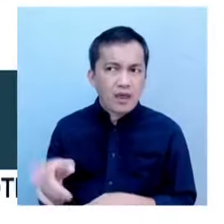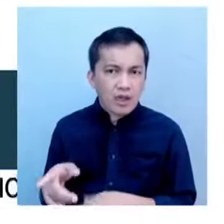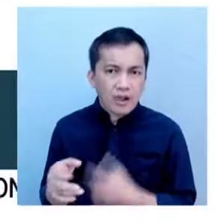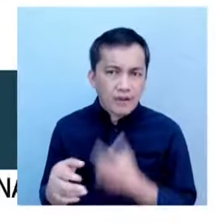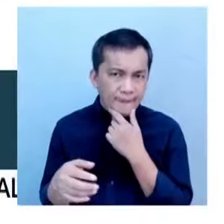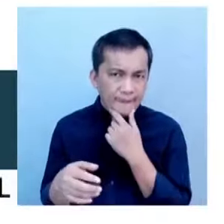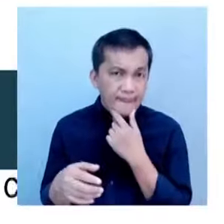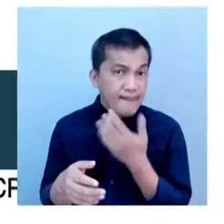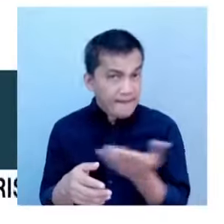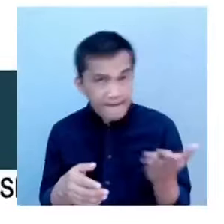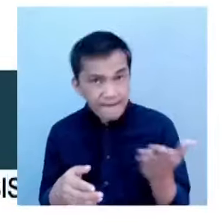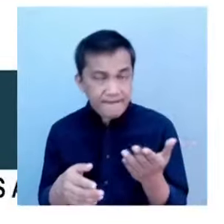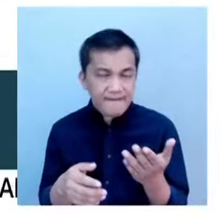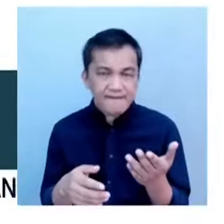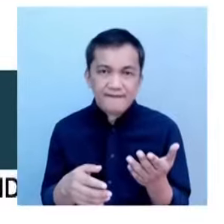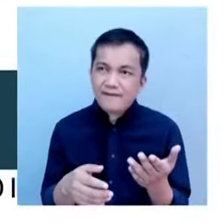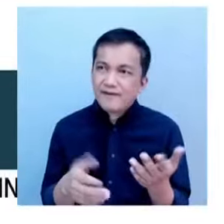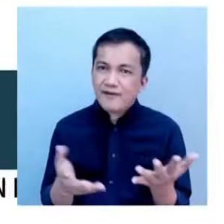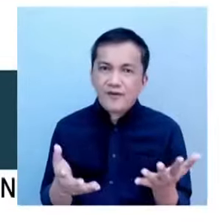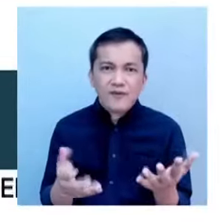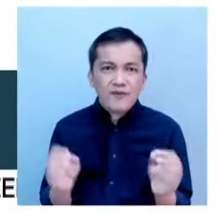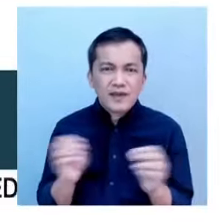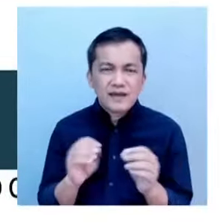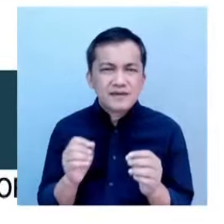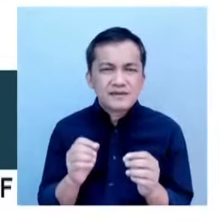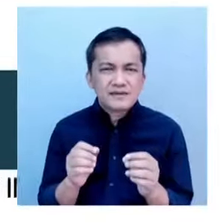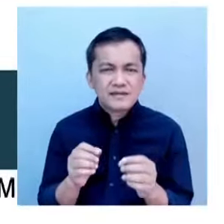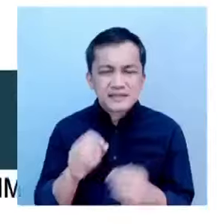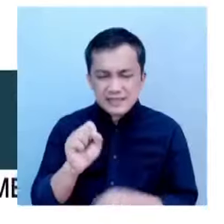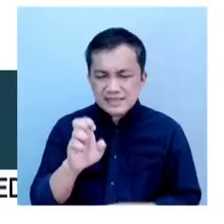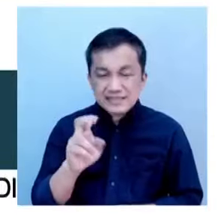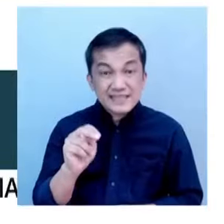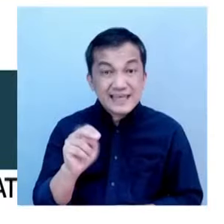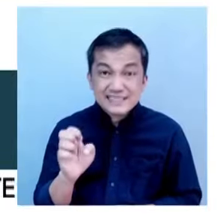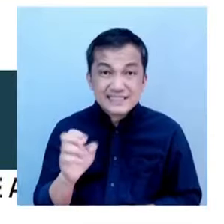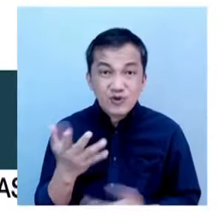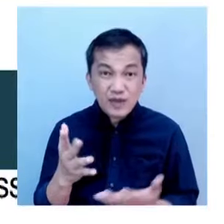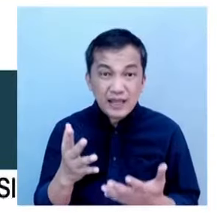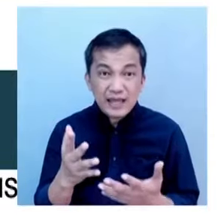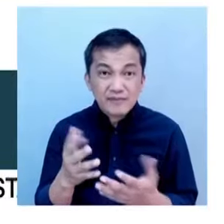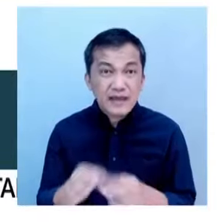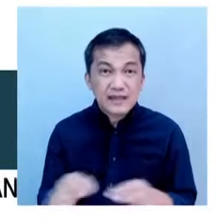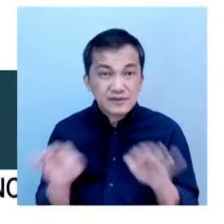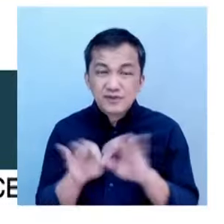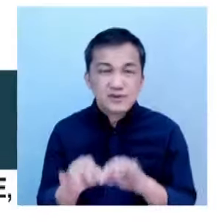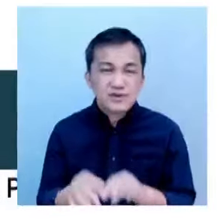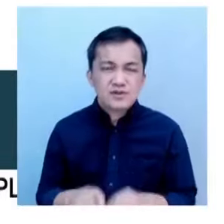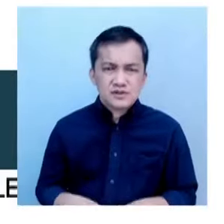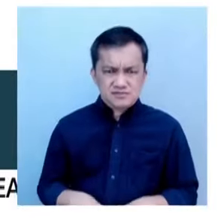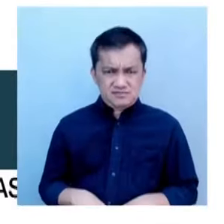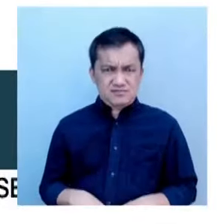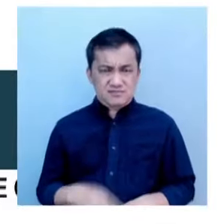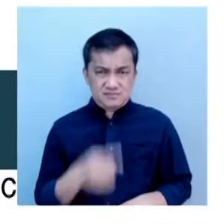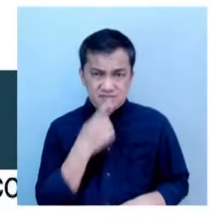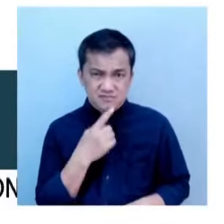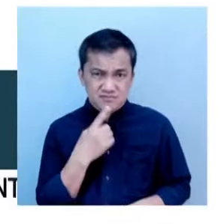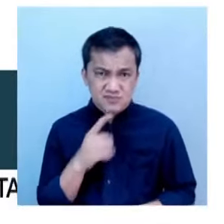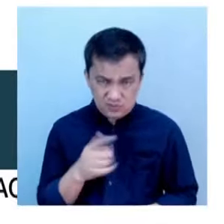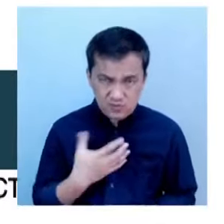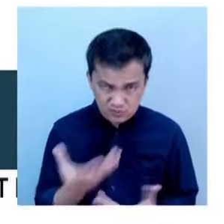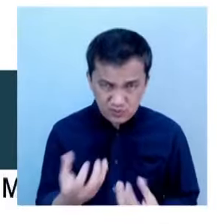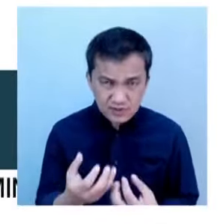point, it doesn't add up. But what is the end goal here? Because are you also wanting to find out who